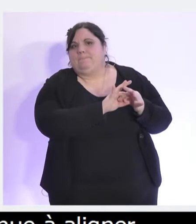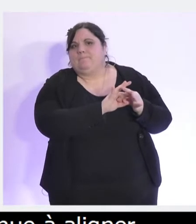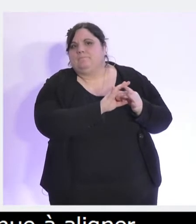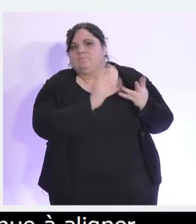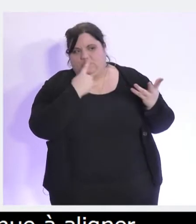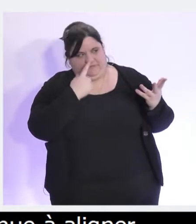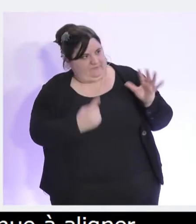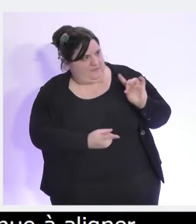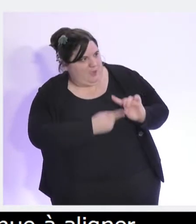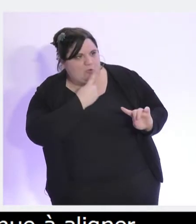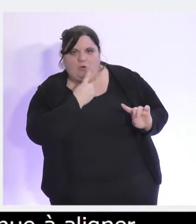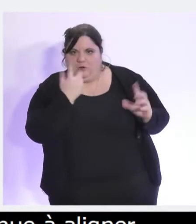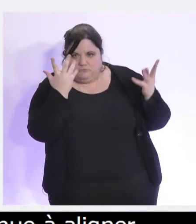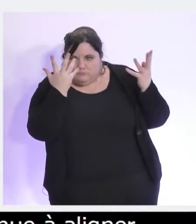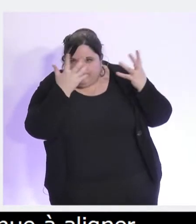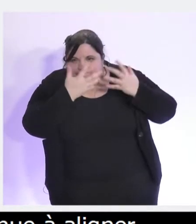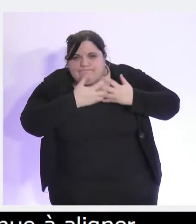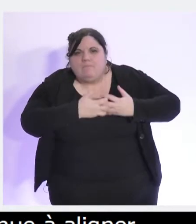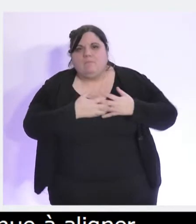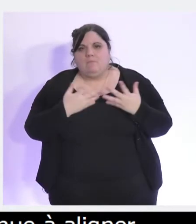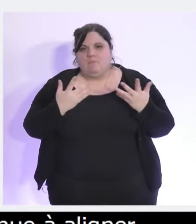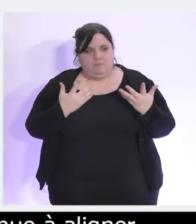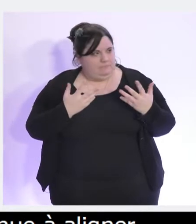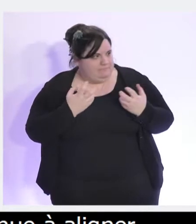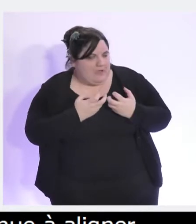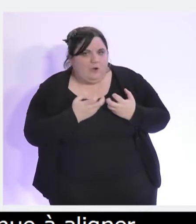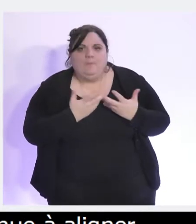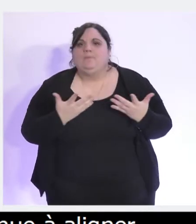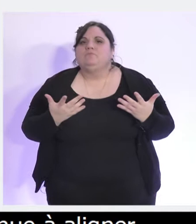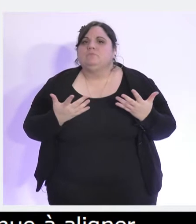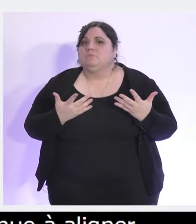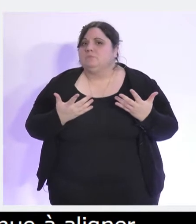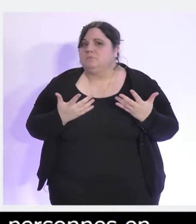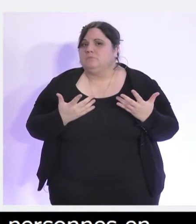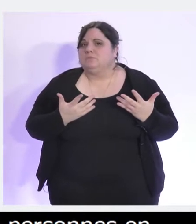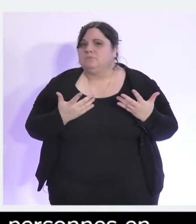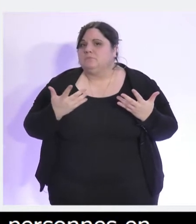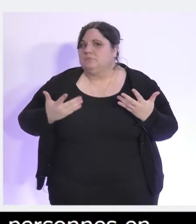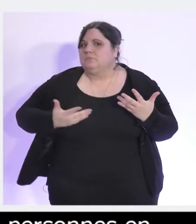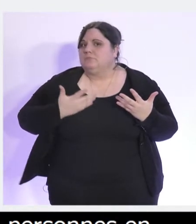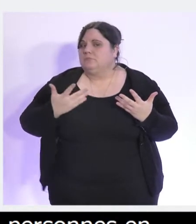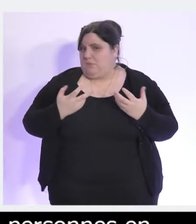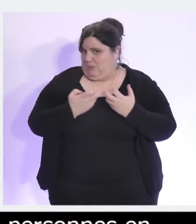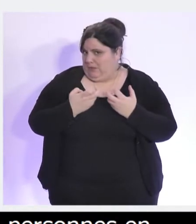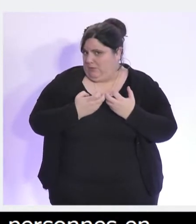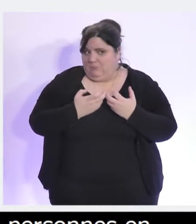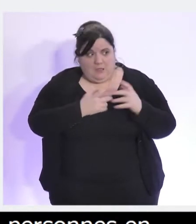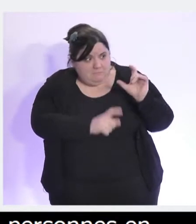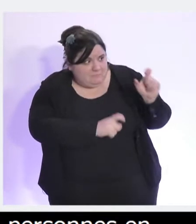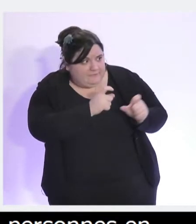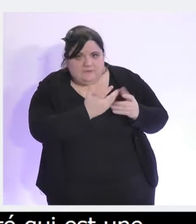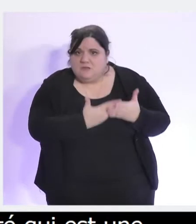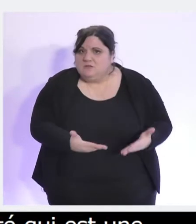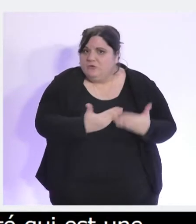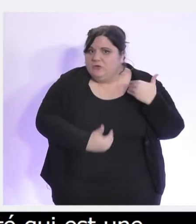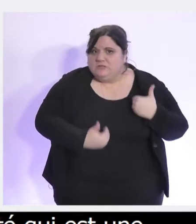is a precondition for the full participation of persons with disabilities in society. The European Accessibility